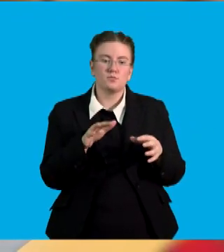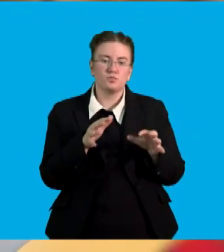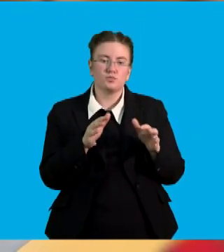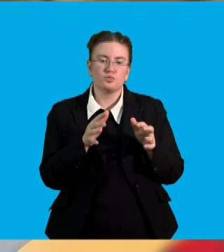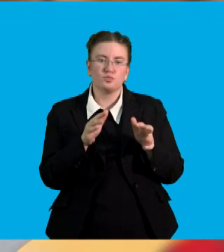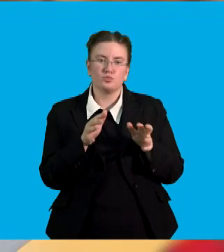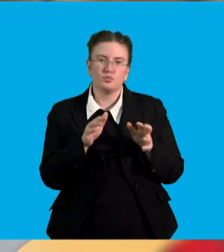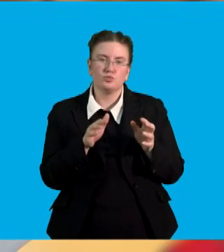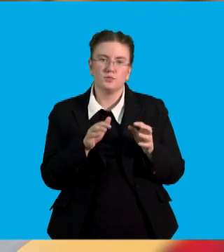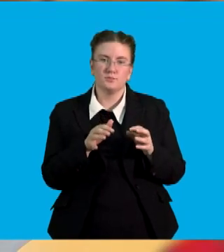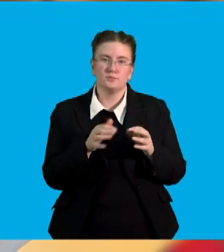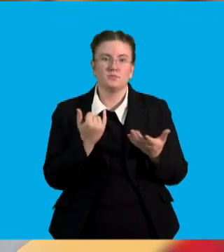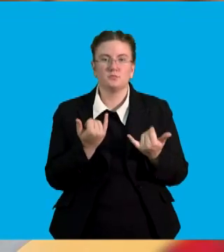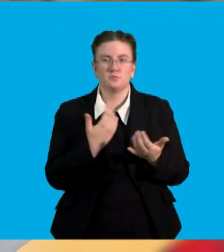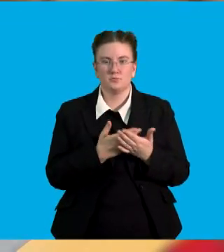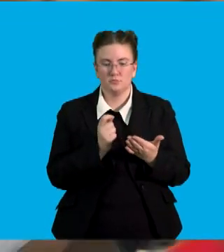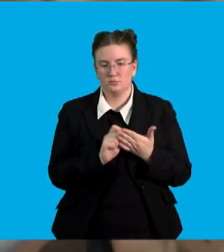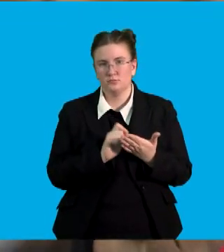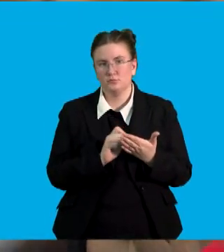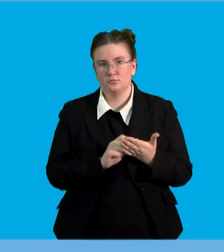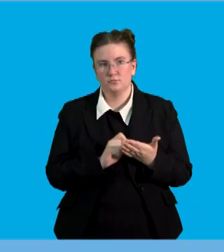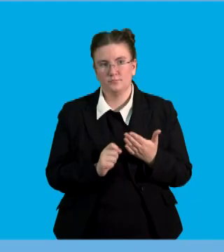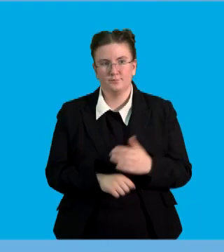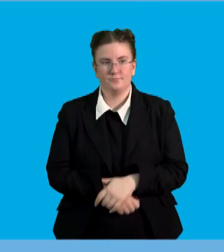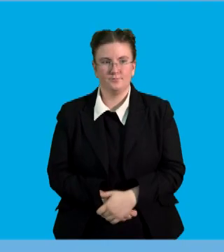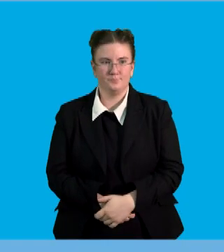or about a fixed point. So now let's write that down.